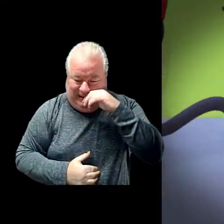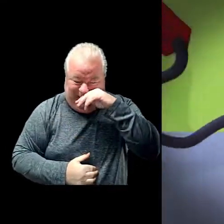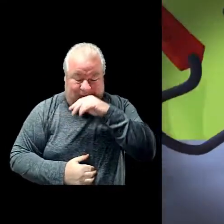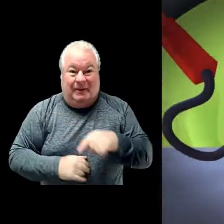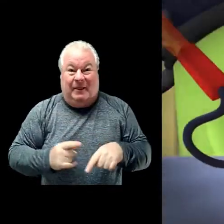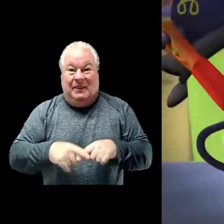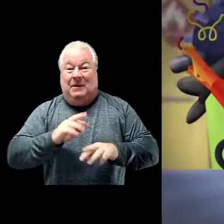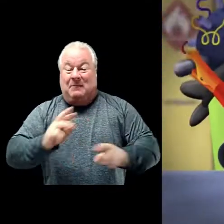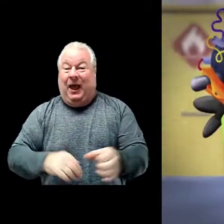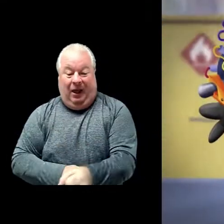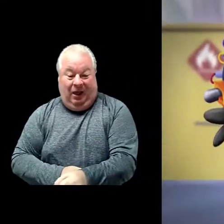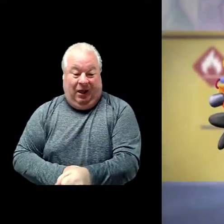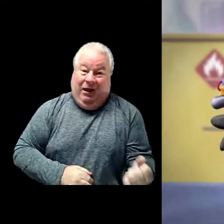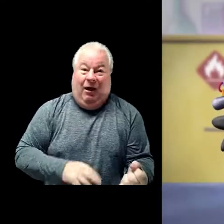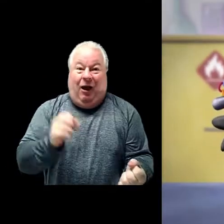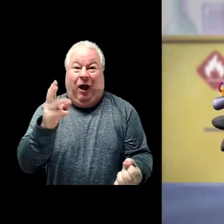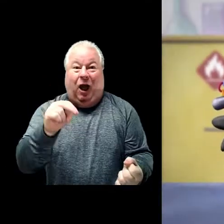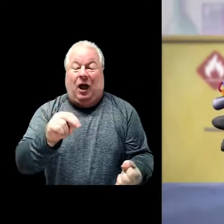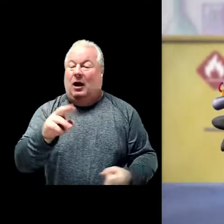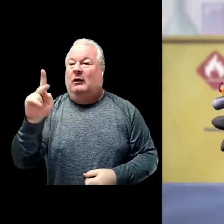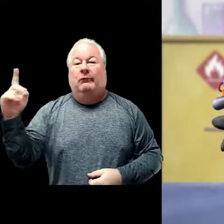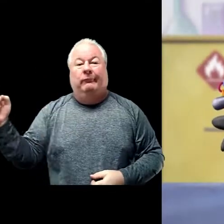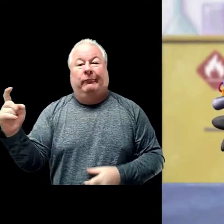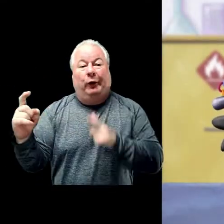was about to turn it on, Katie showed up.